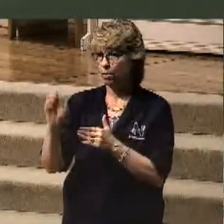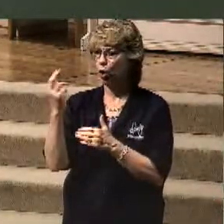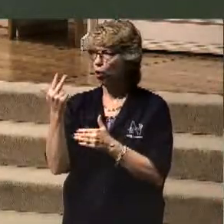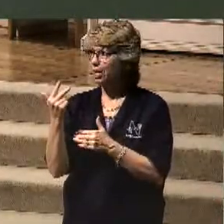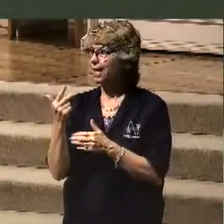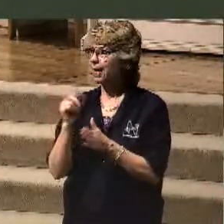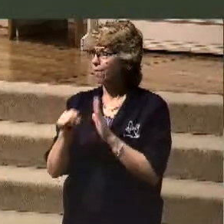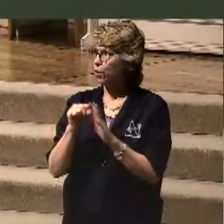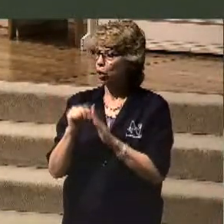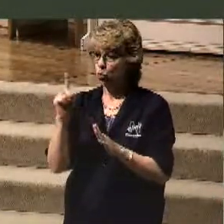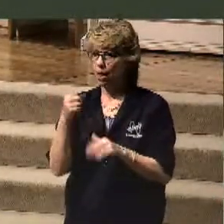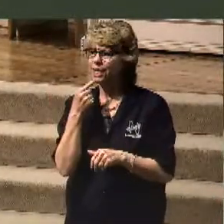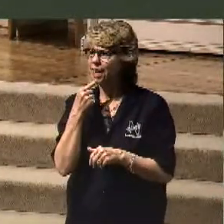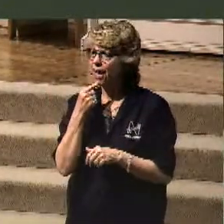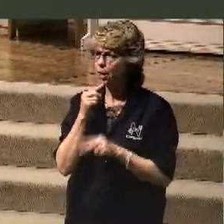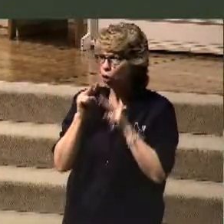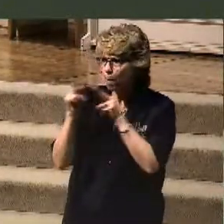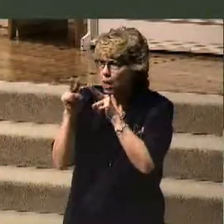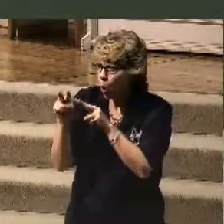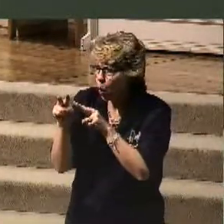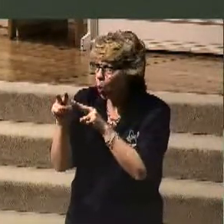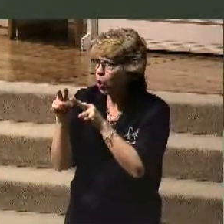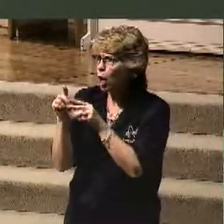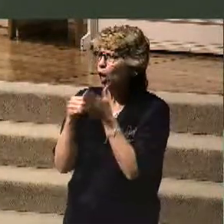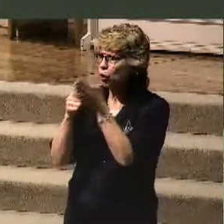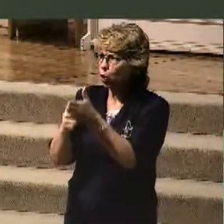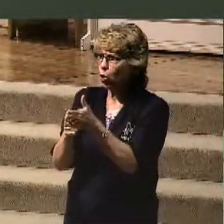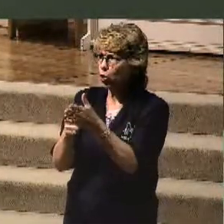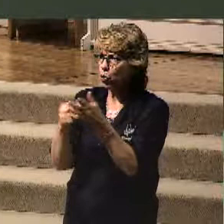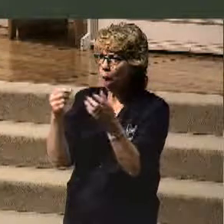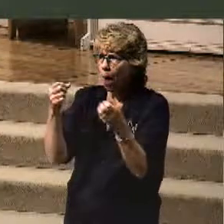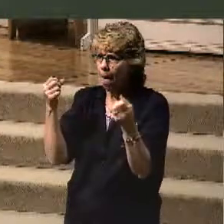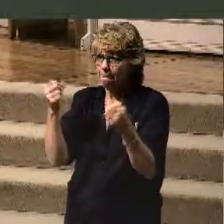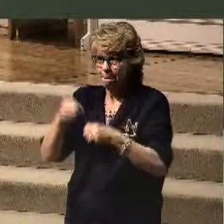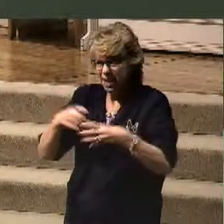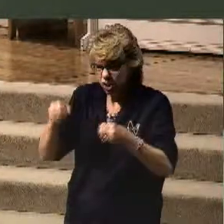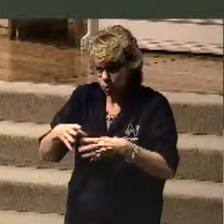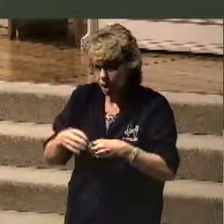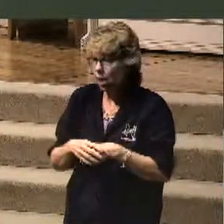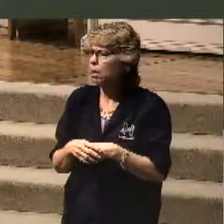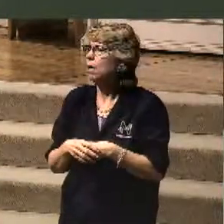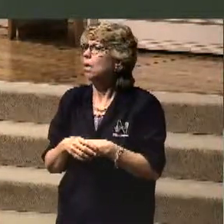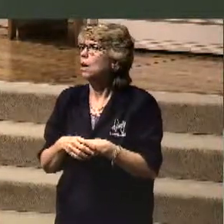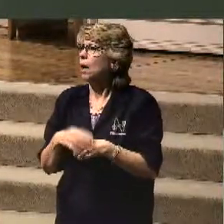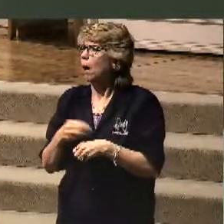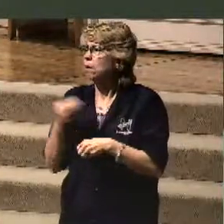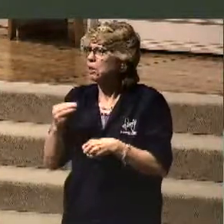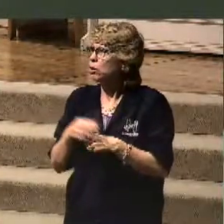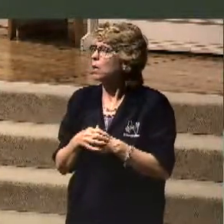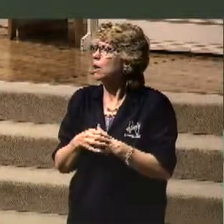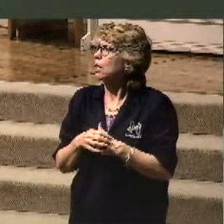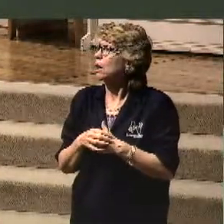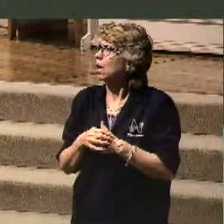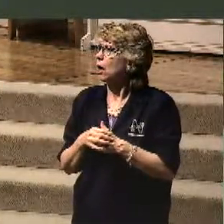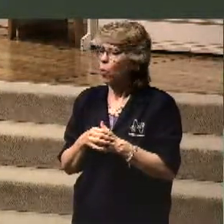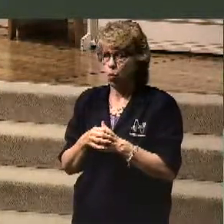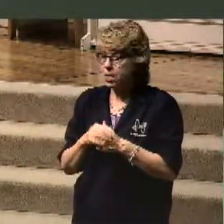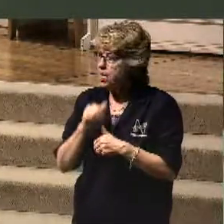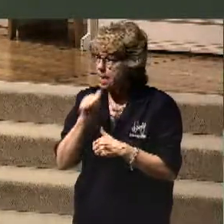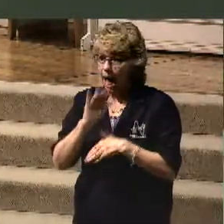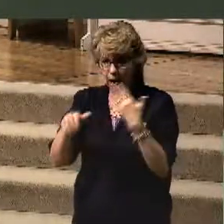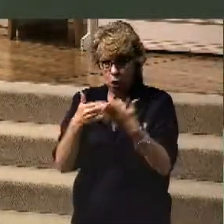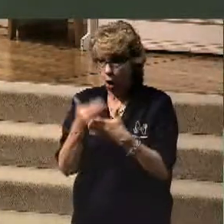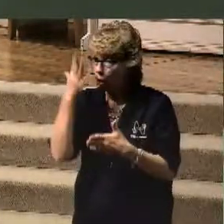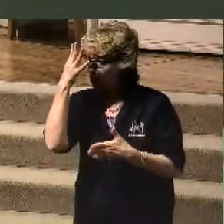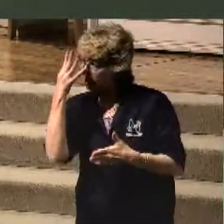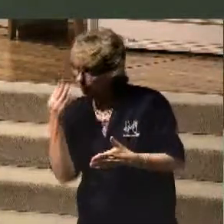Bible says, "Behold, I show you a mystery. We shall not all sleep." And of course, we know that we already understood this morning